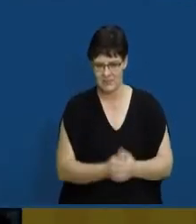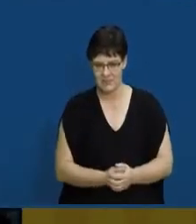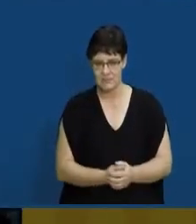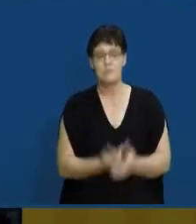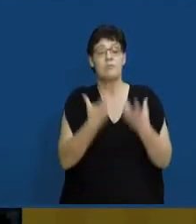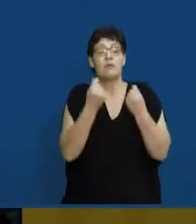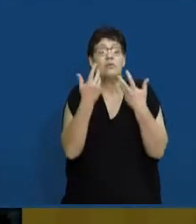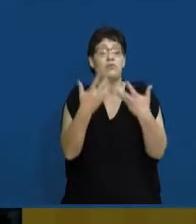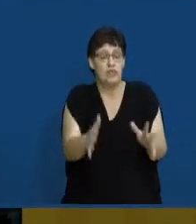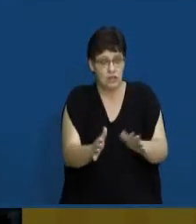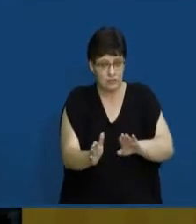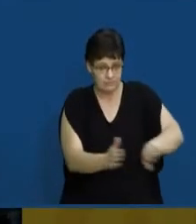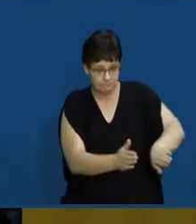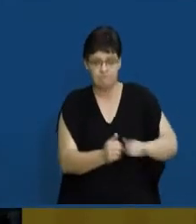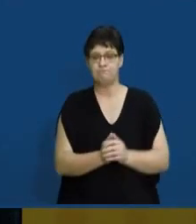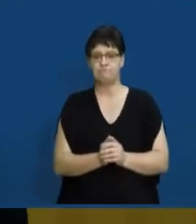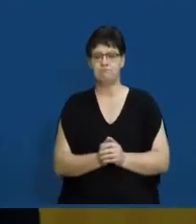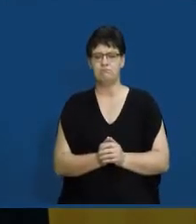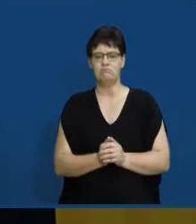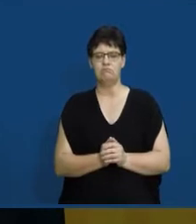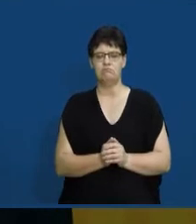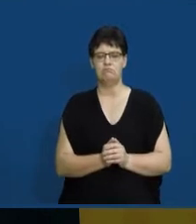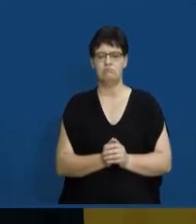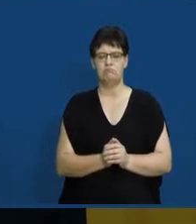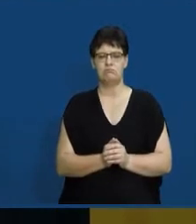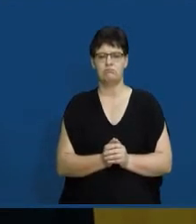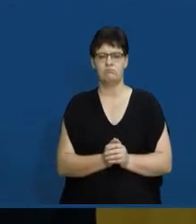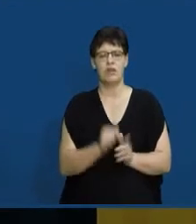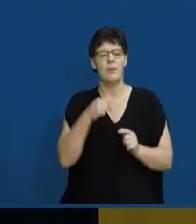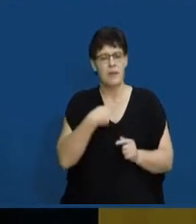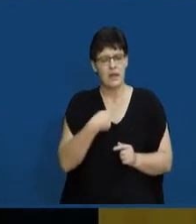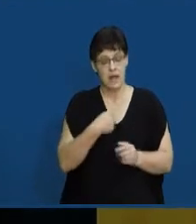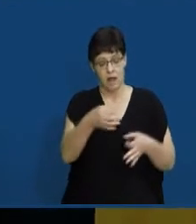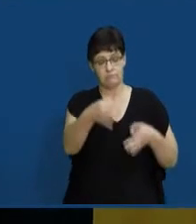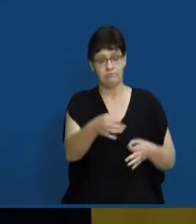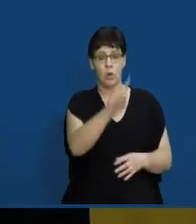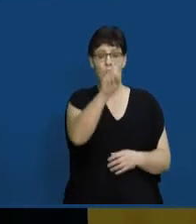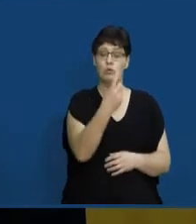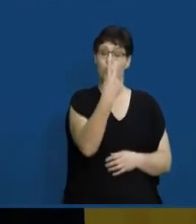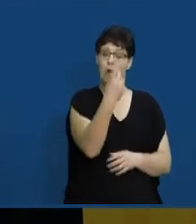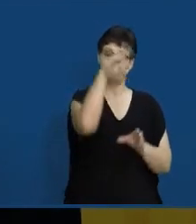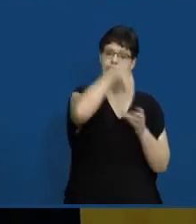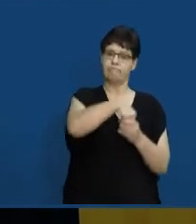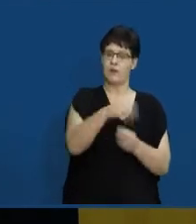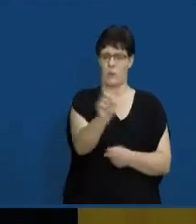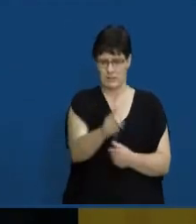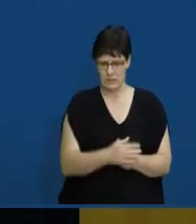done that, let's go on and see what is it that you can expect in question 1.